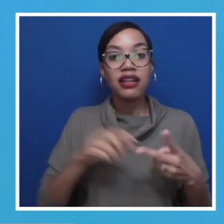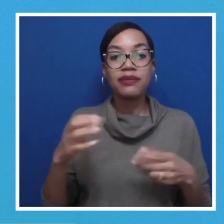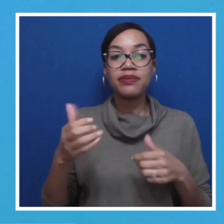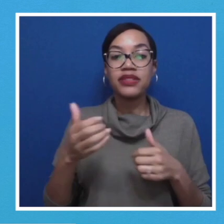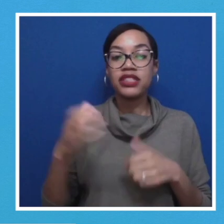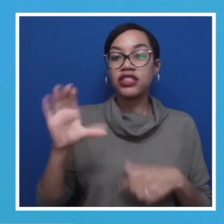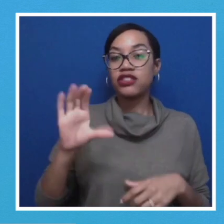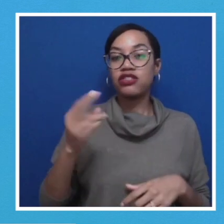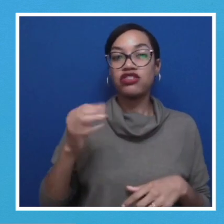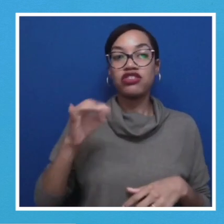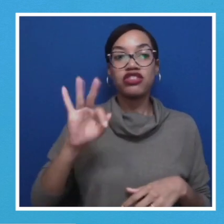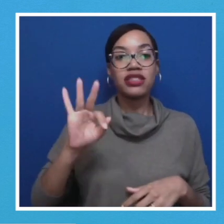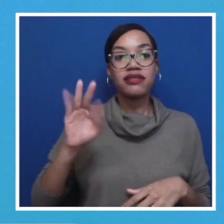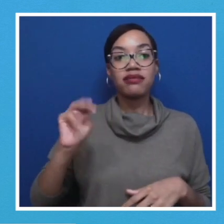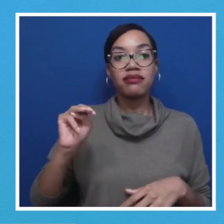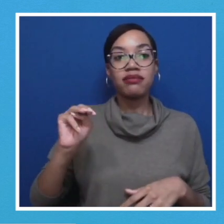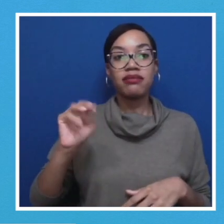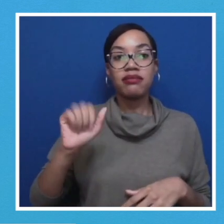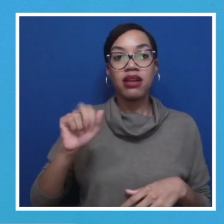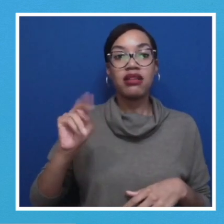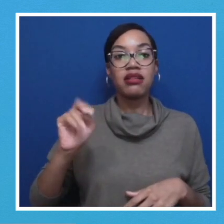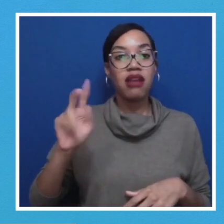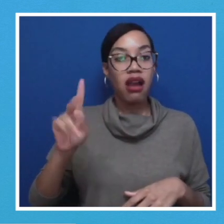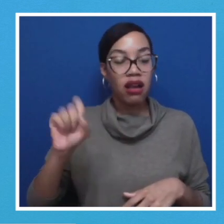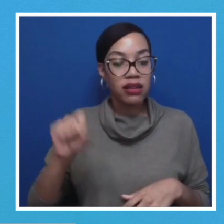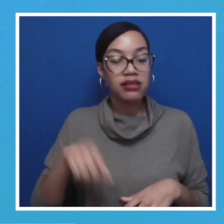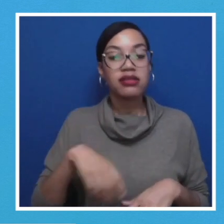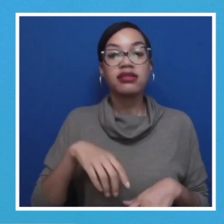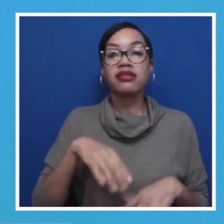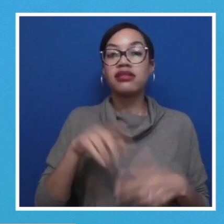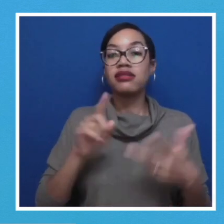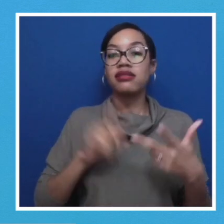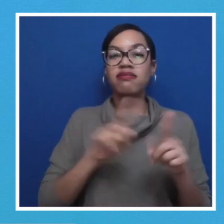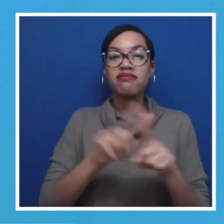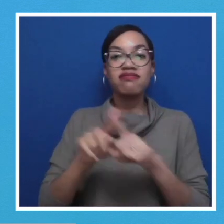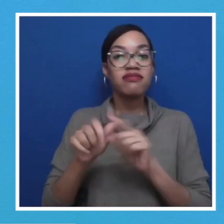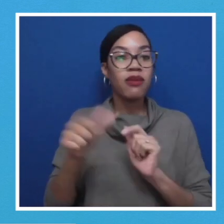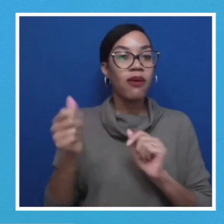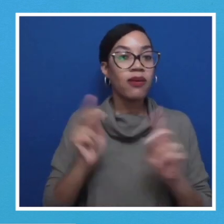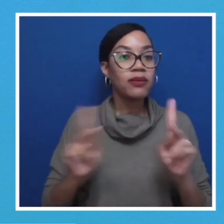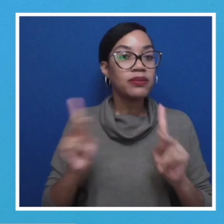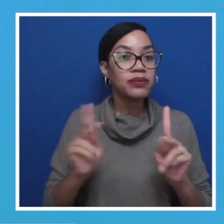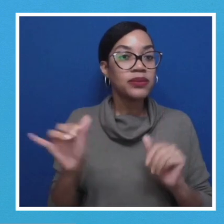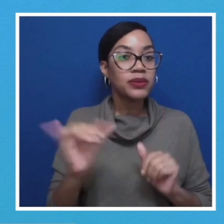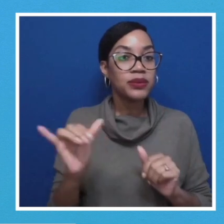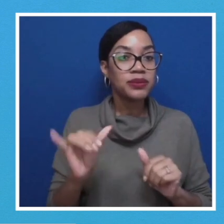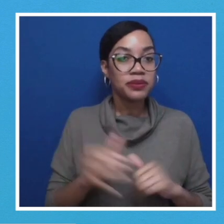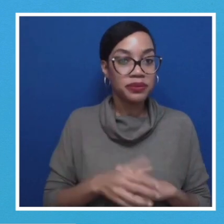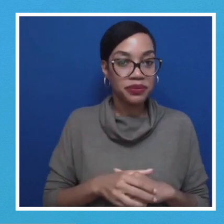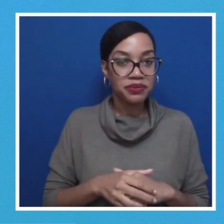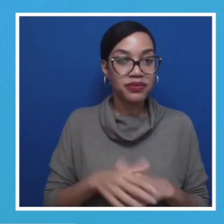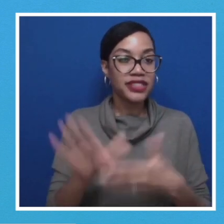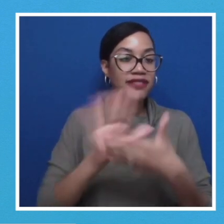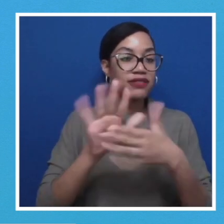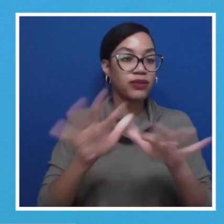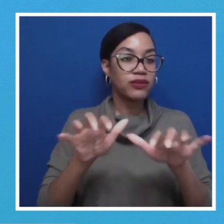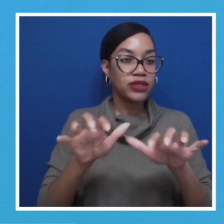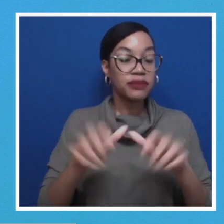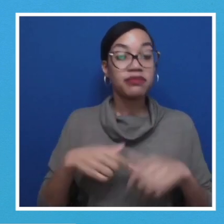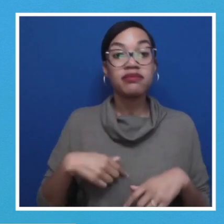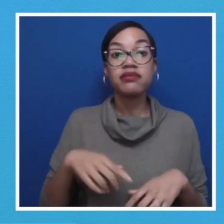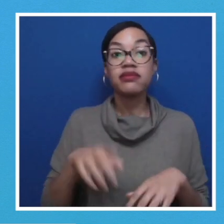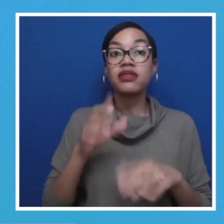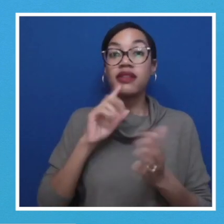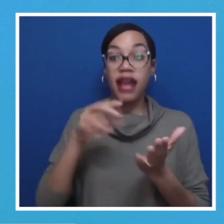with us today, along with Slado and a bunch of other and I got to really know the issue, wrote the